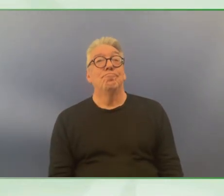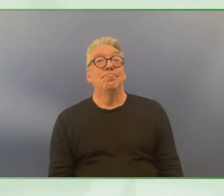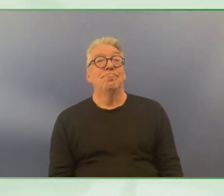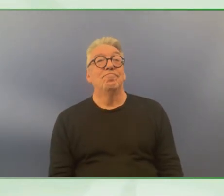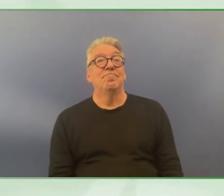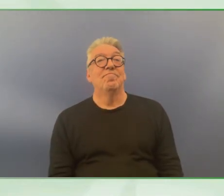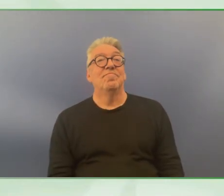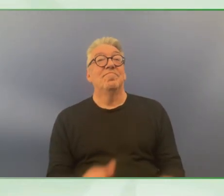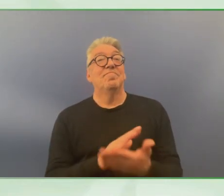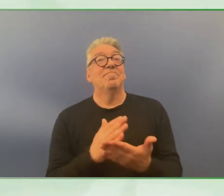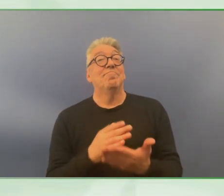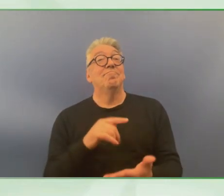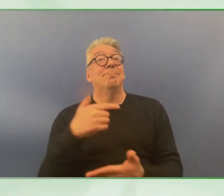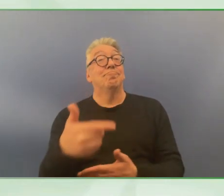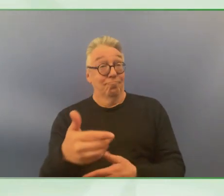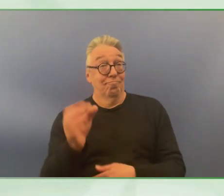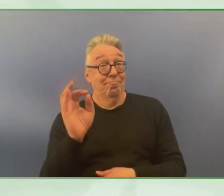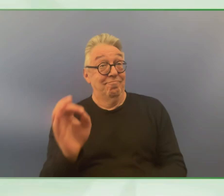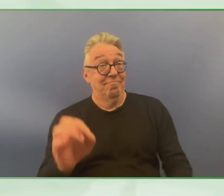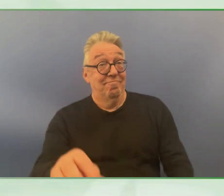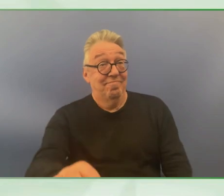are doing to really